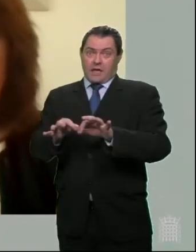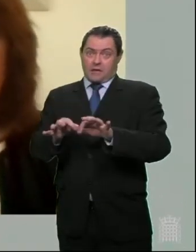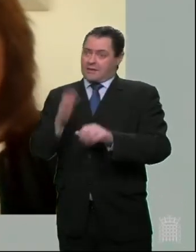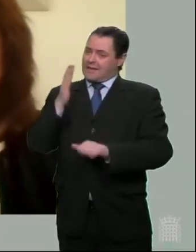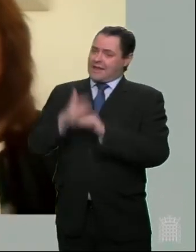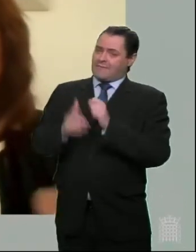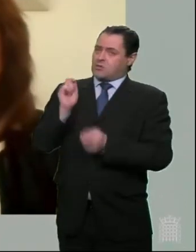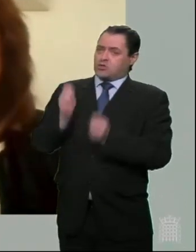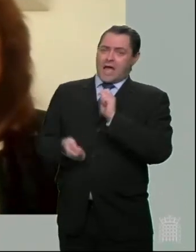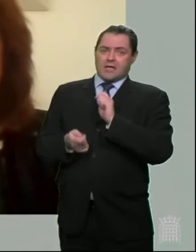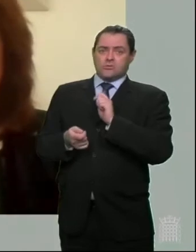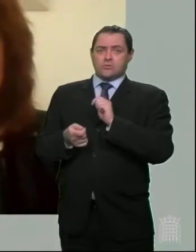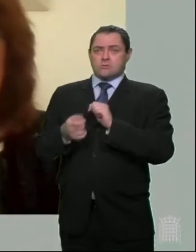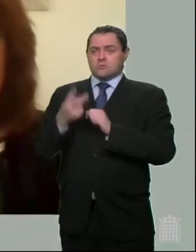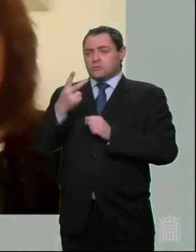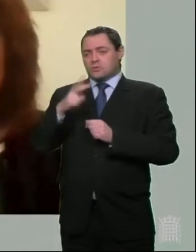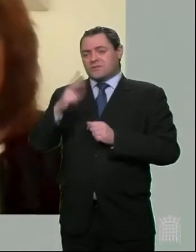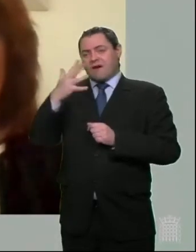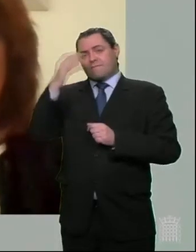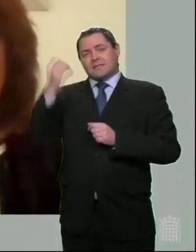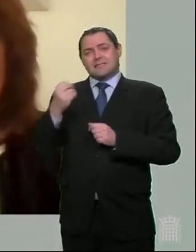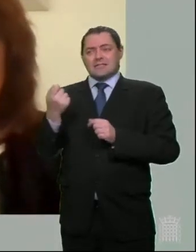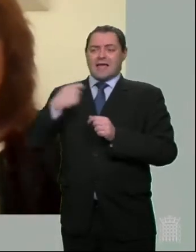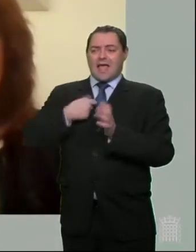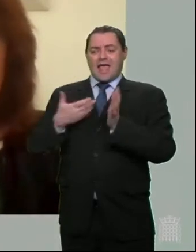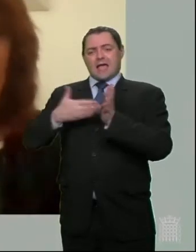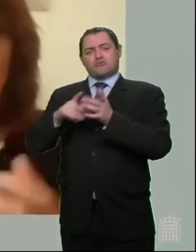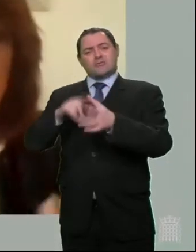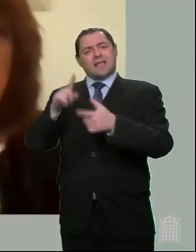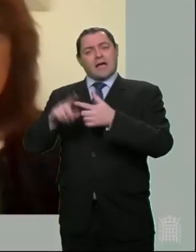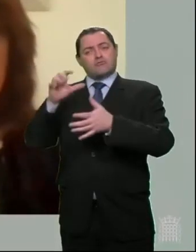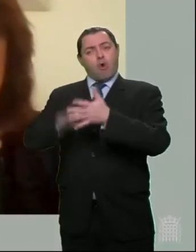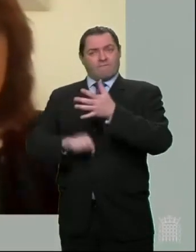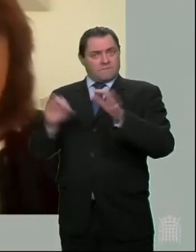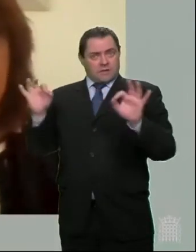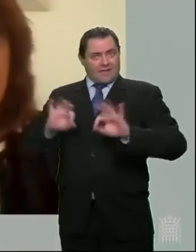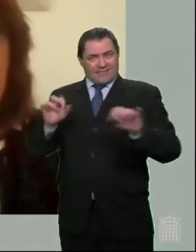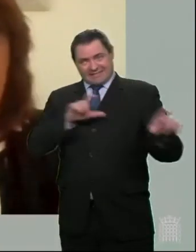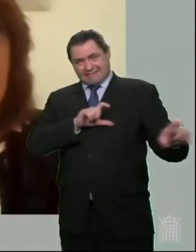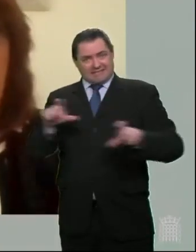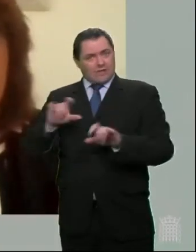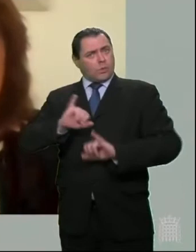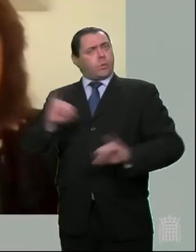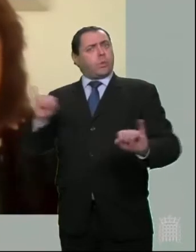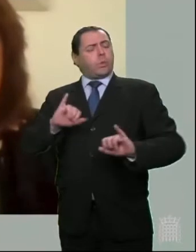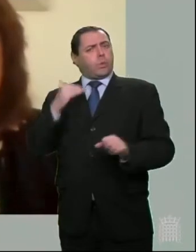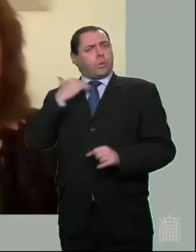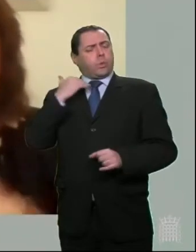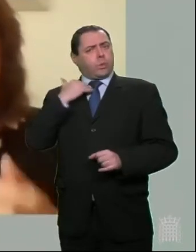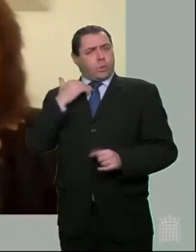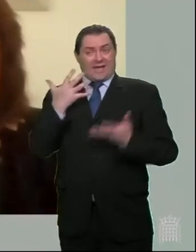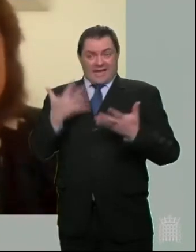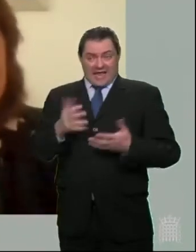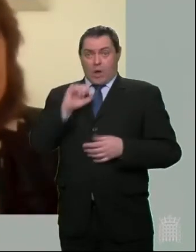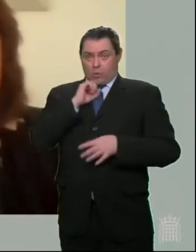a deal to have the 25% tariff on single malt removed. So will the Prime Minister commit to working urgently with BASE